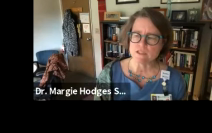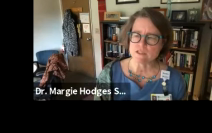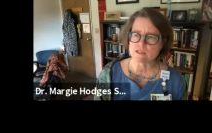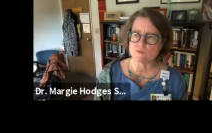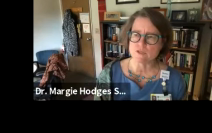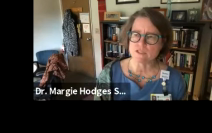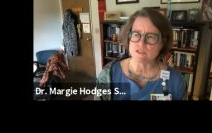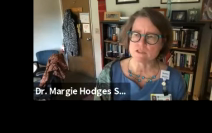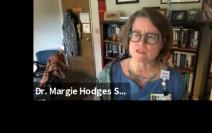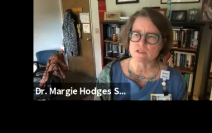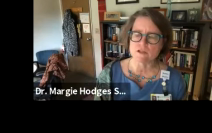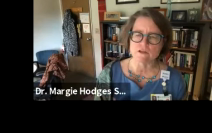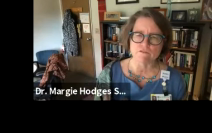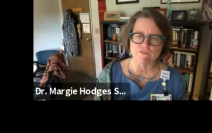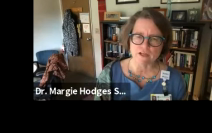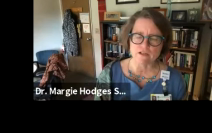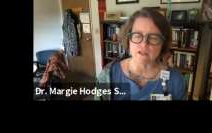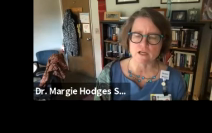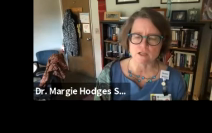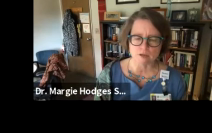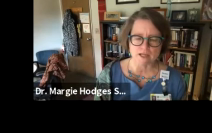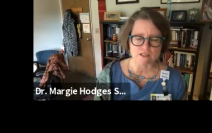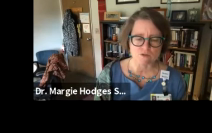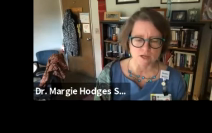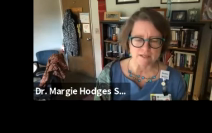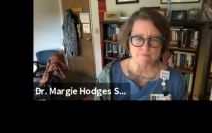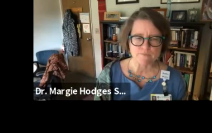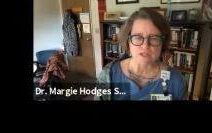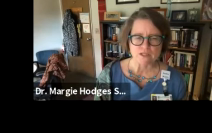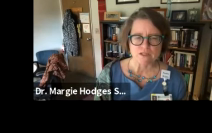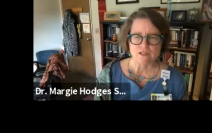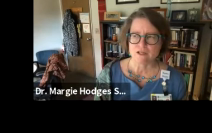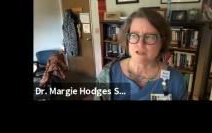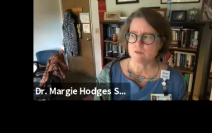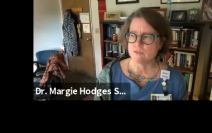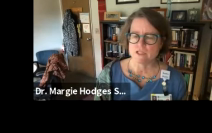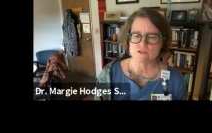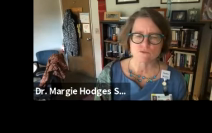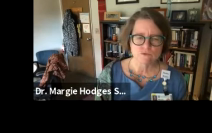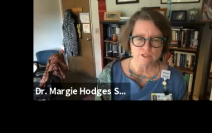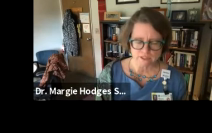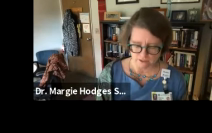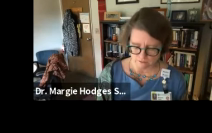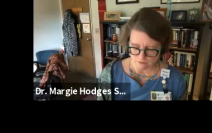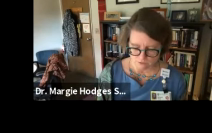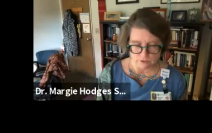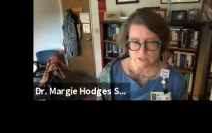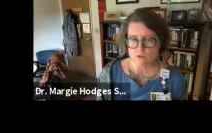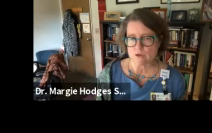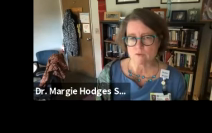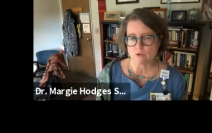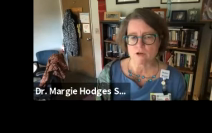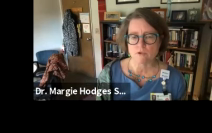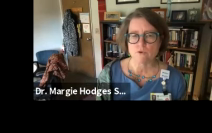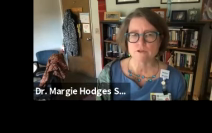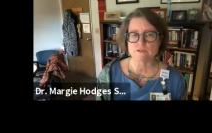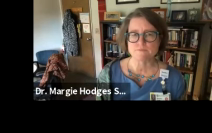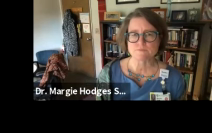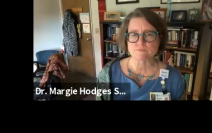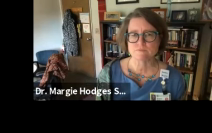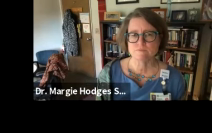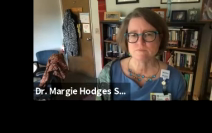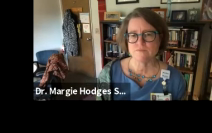did this, that we did this in a fair and unbiased way. It's really quite remarkable